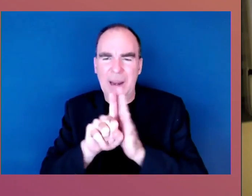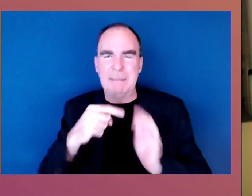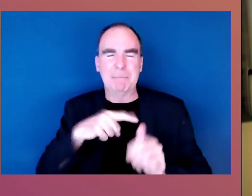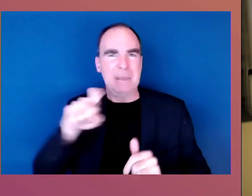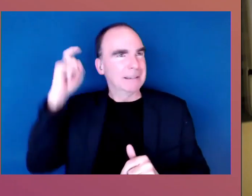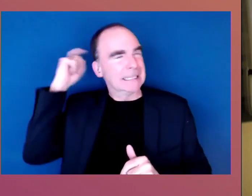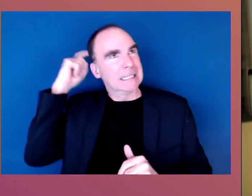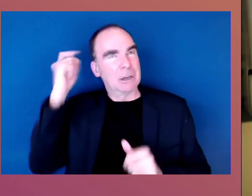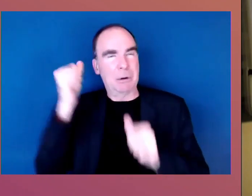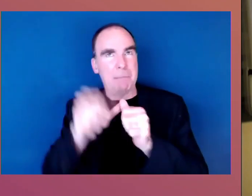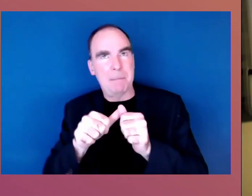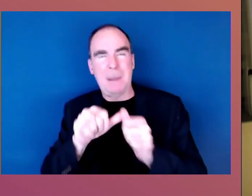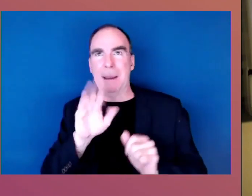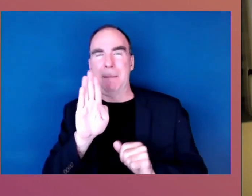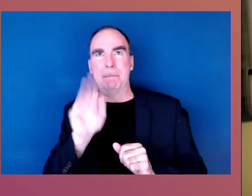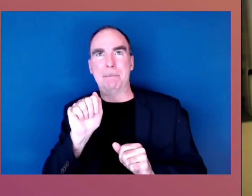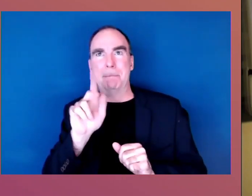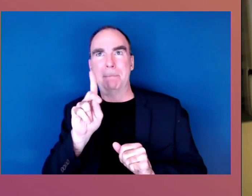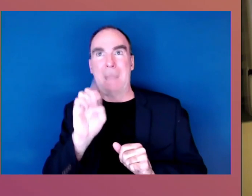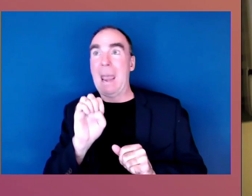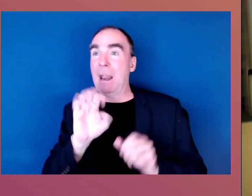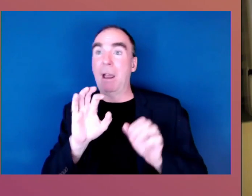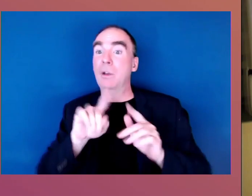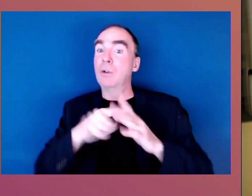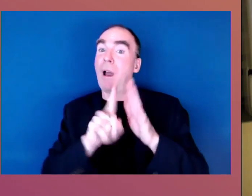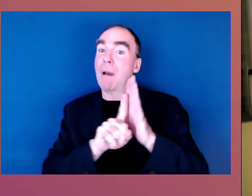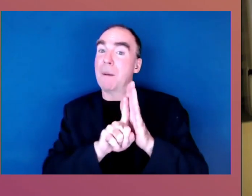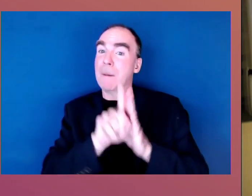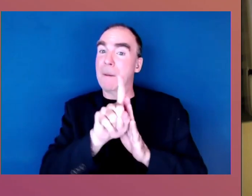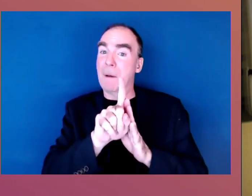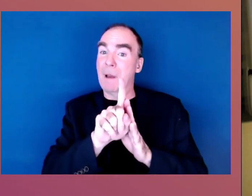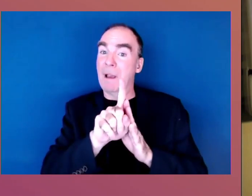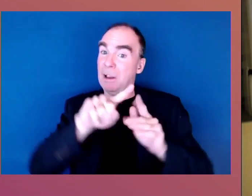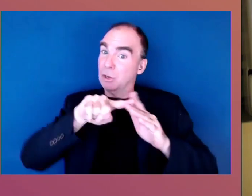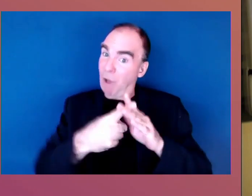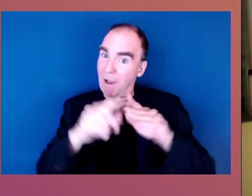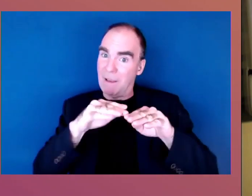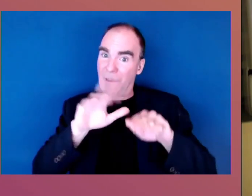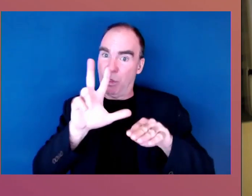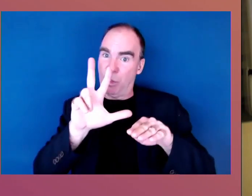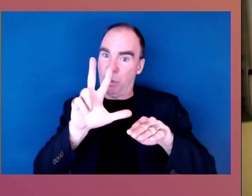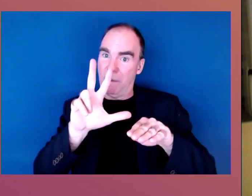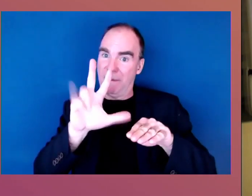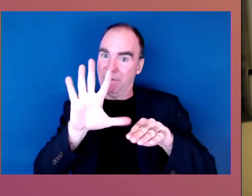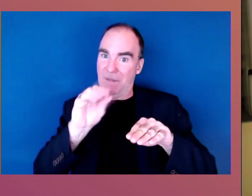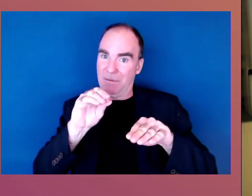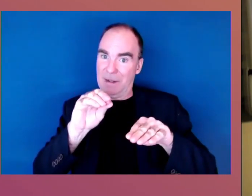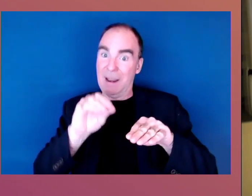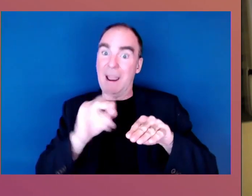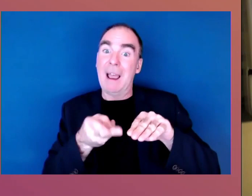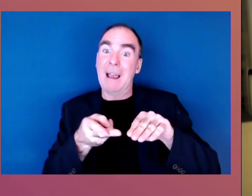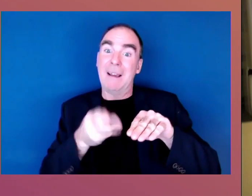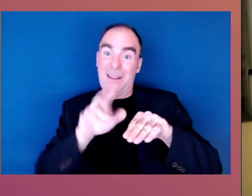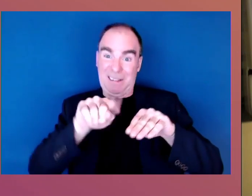initially starts from 350 degrees and increase 5 degrees by 5 degrees. There is no way to check the